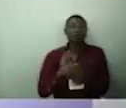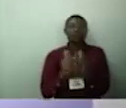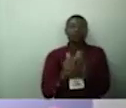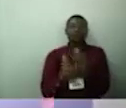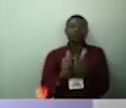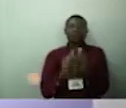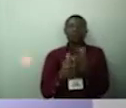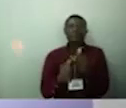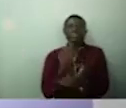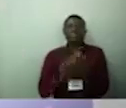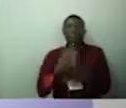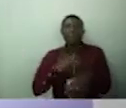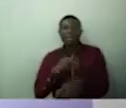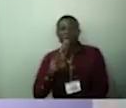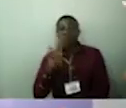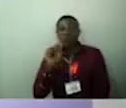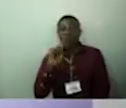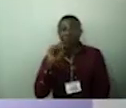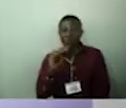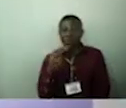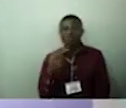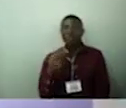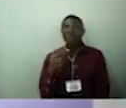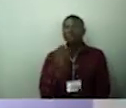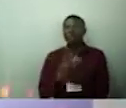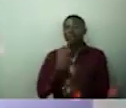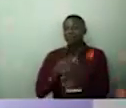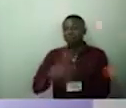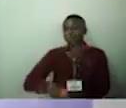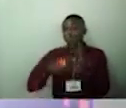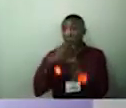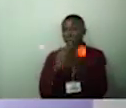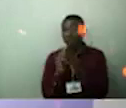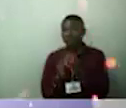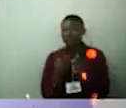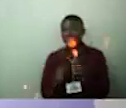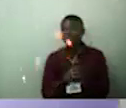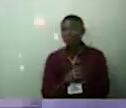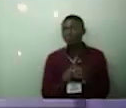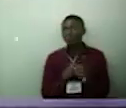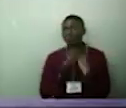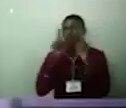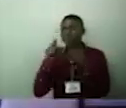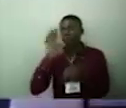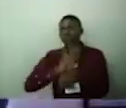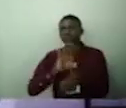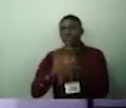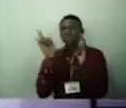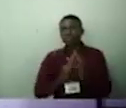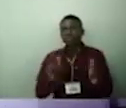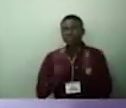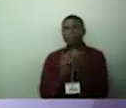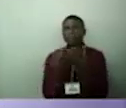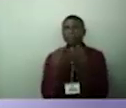sometimes at the UN, sometimes in global church gatherings. I've gone for a church conference where